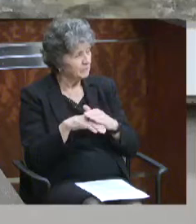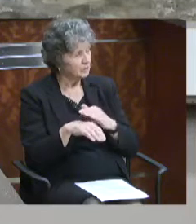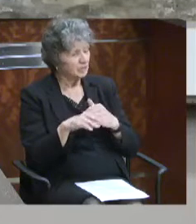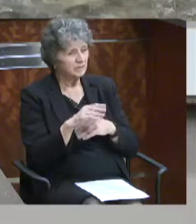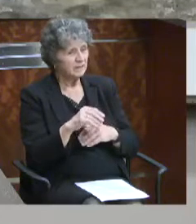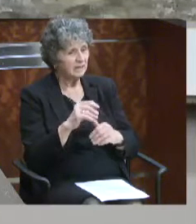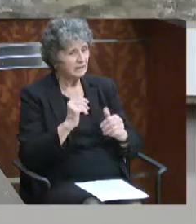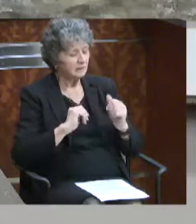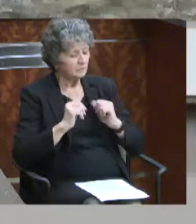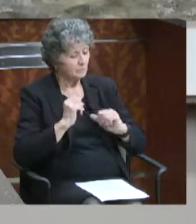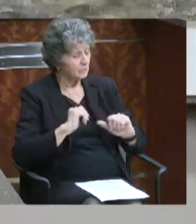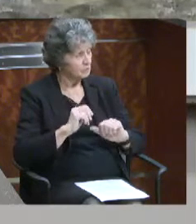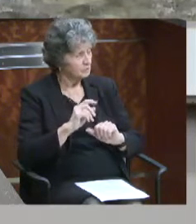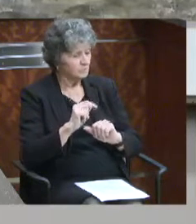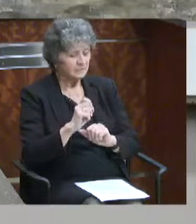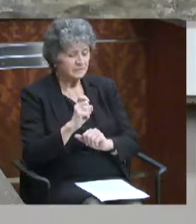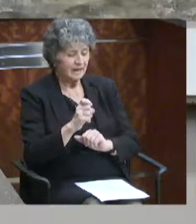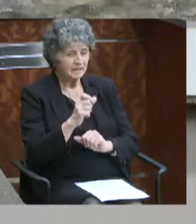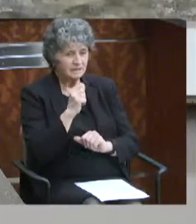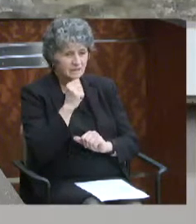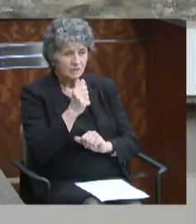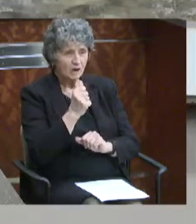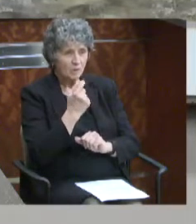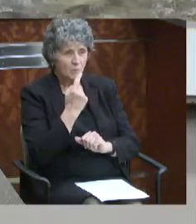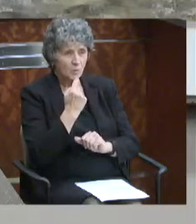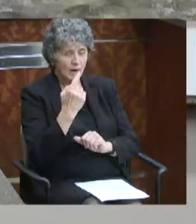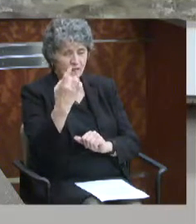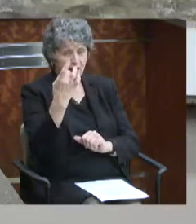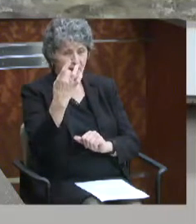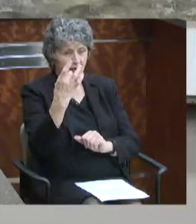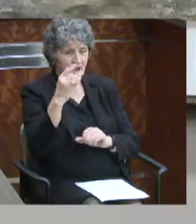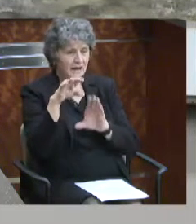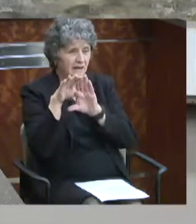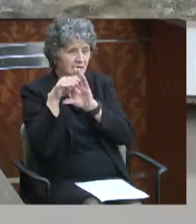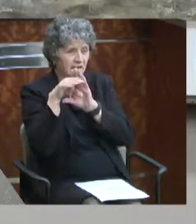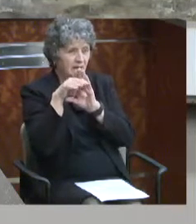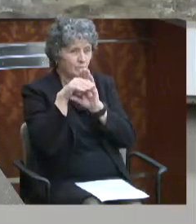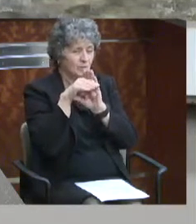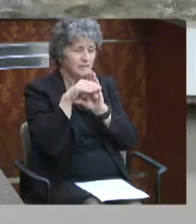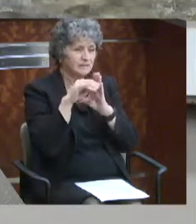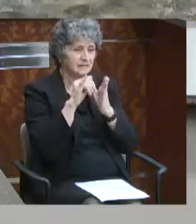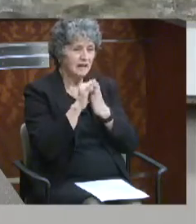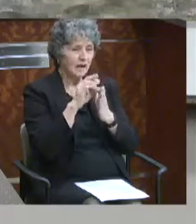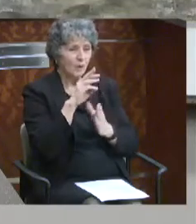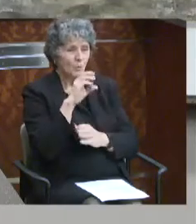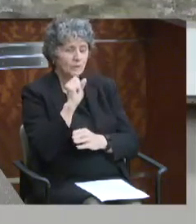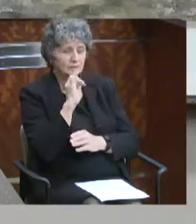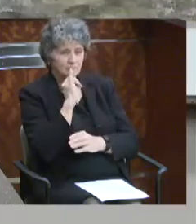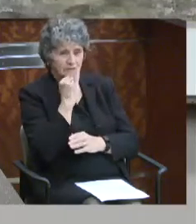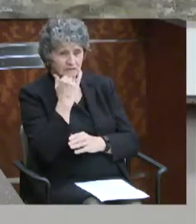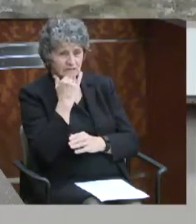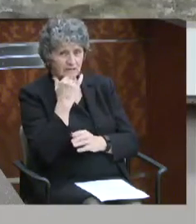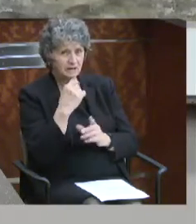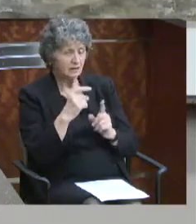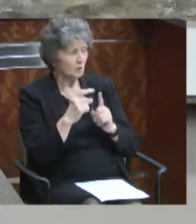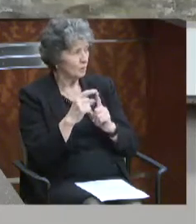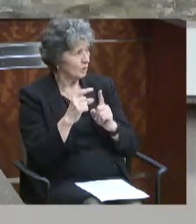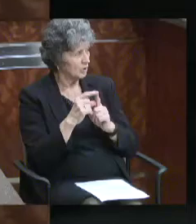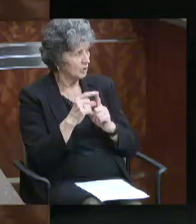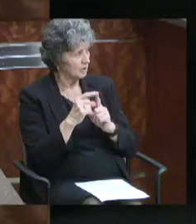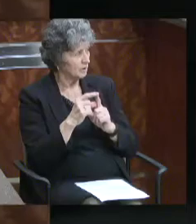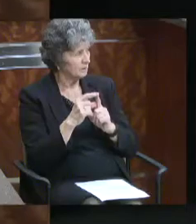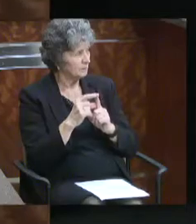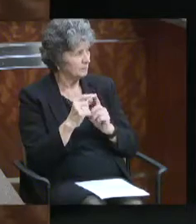red light cameras. That was a mistake in the wording on the first or the second